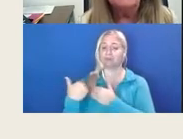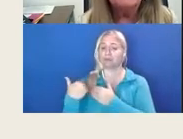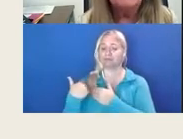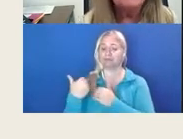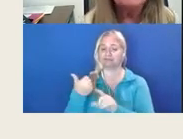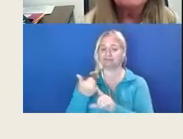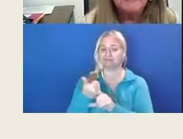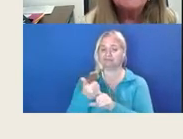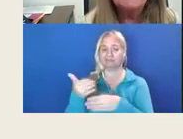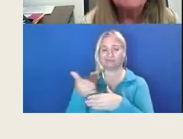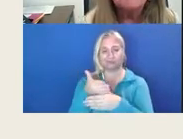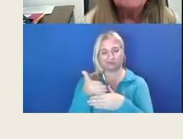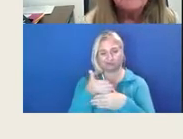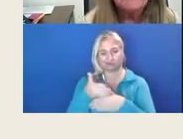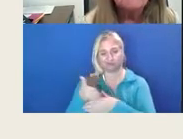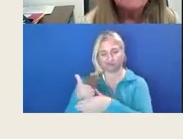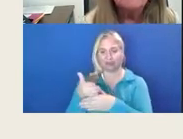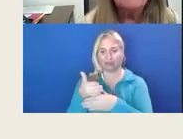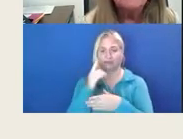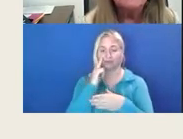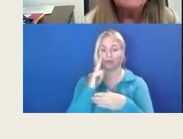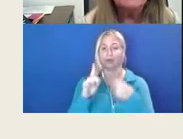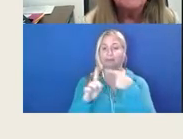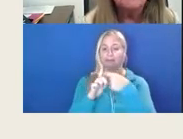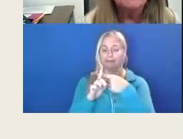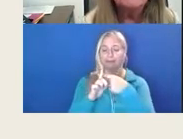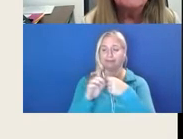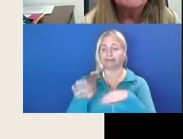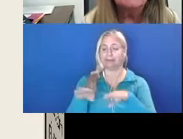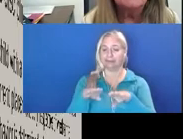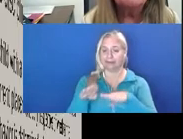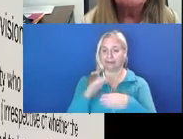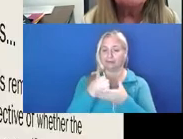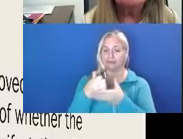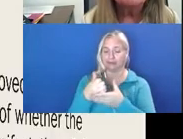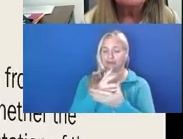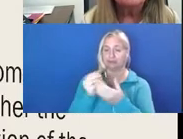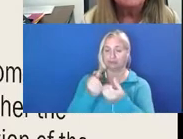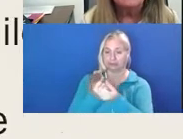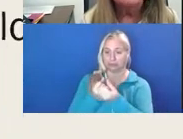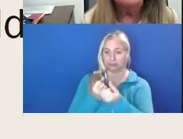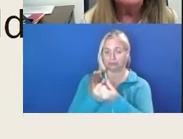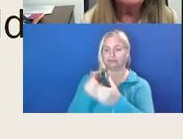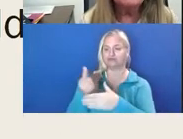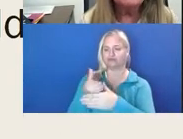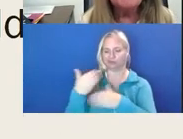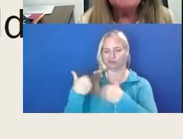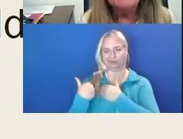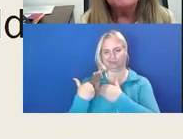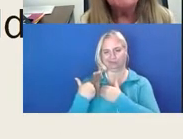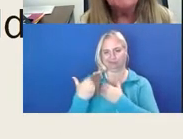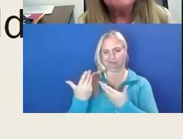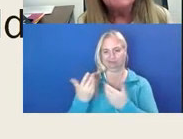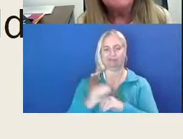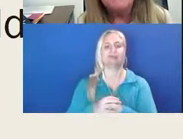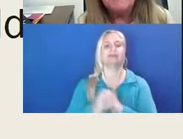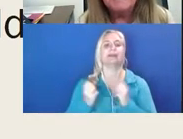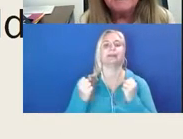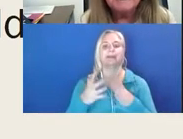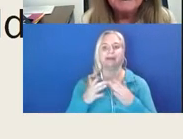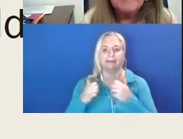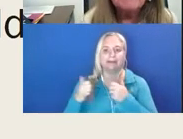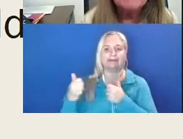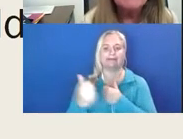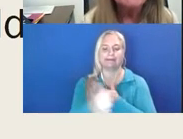to develop these positive behavior interventions and supports. And then there's a whole bunch way beyond